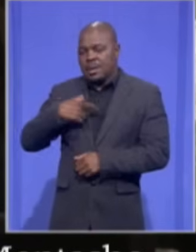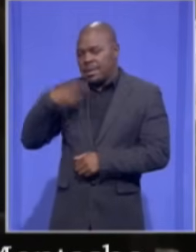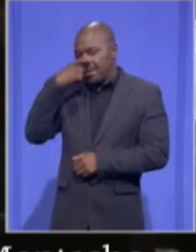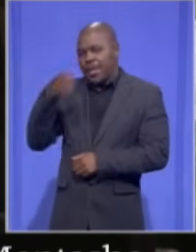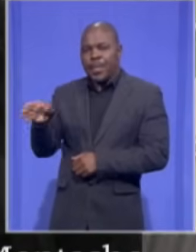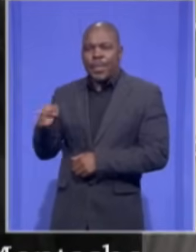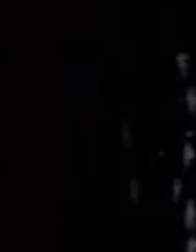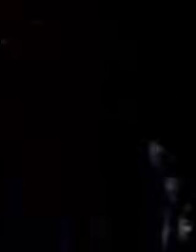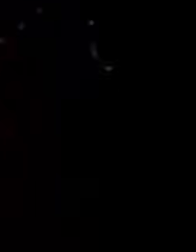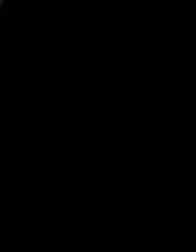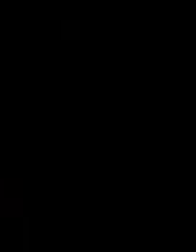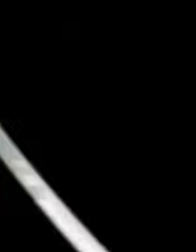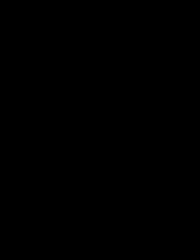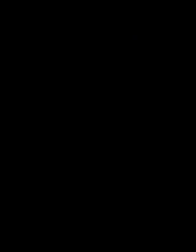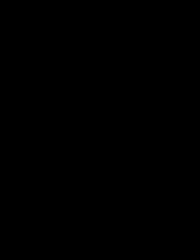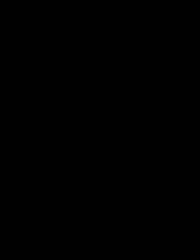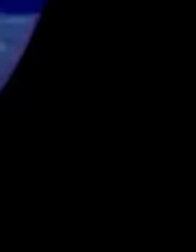Ramaphosa.